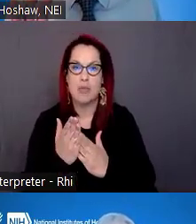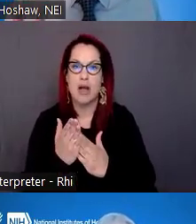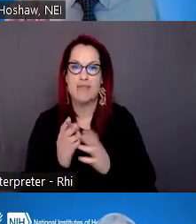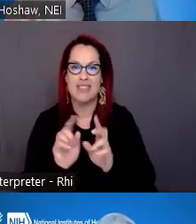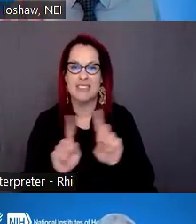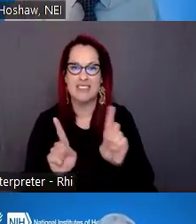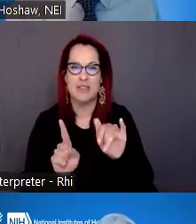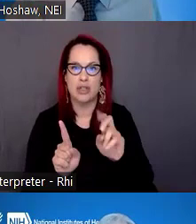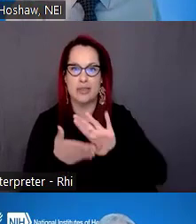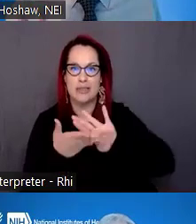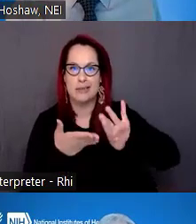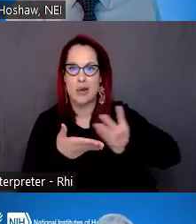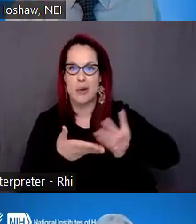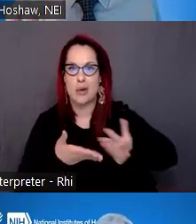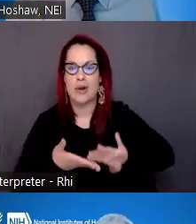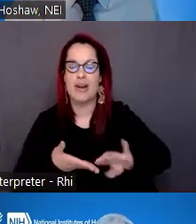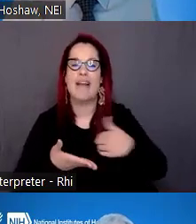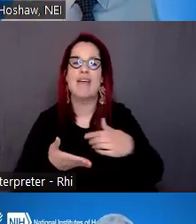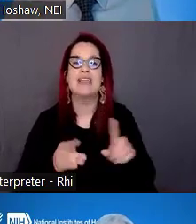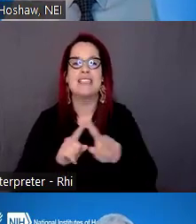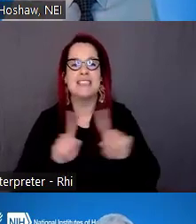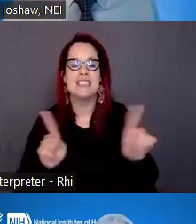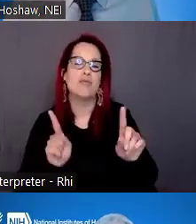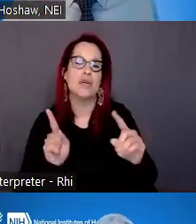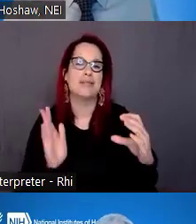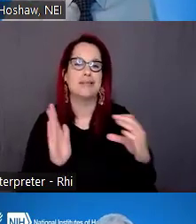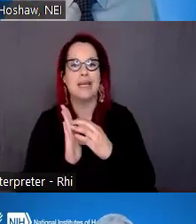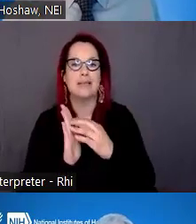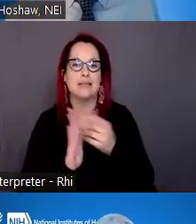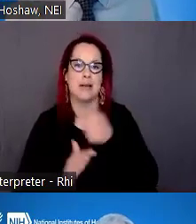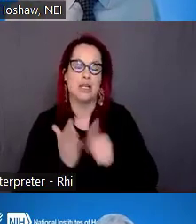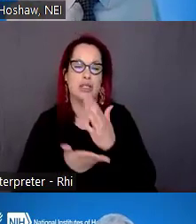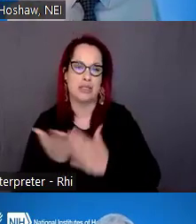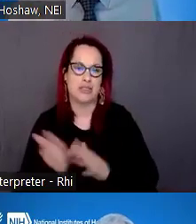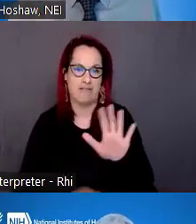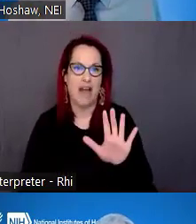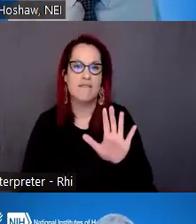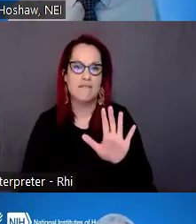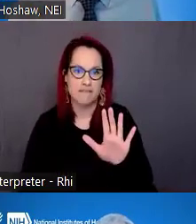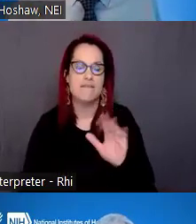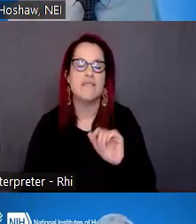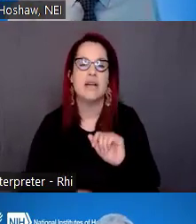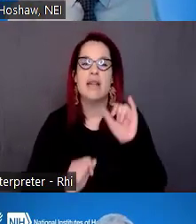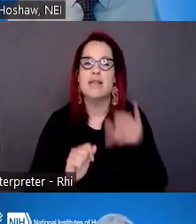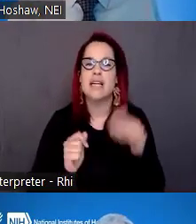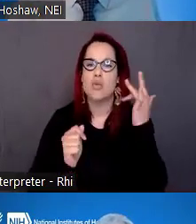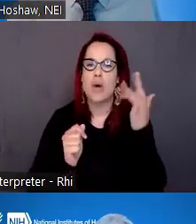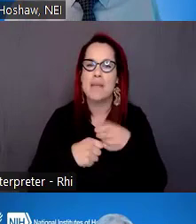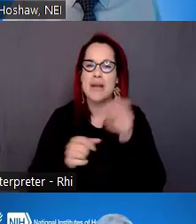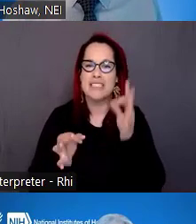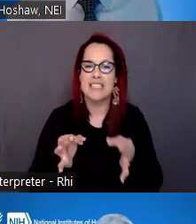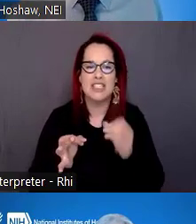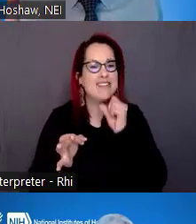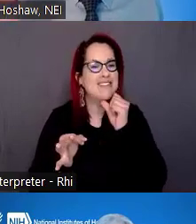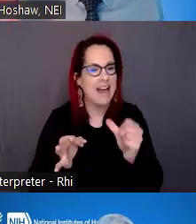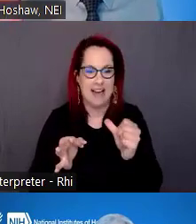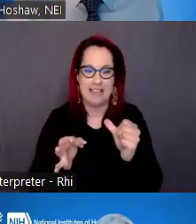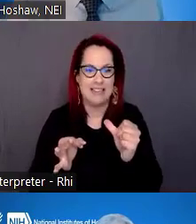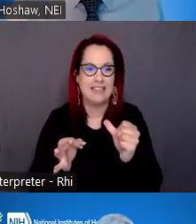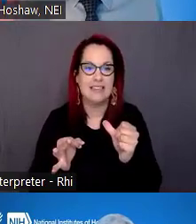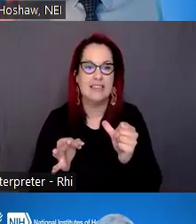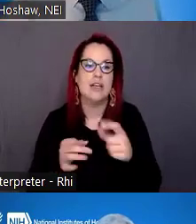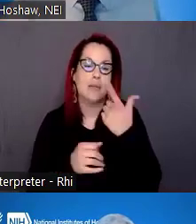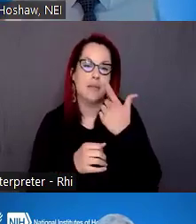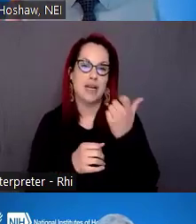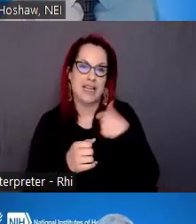have very different text under Section 5. And that's one of the reasons the decision was made to not include the DP ones, because we have